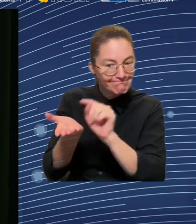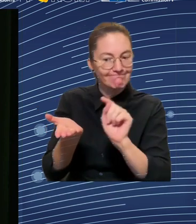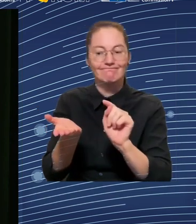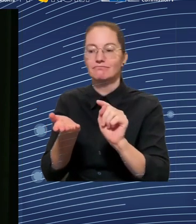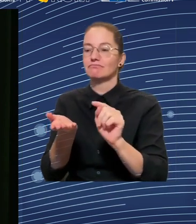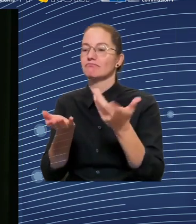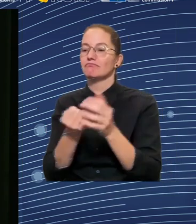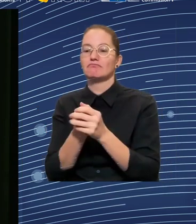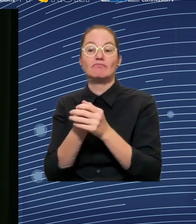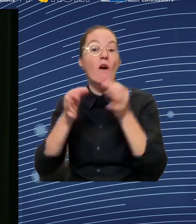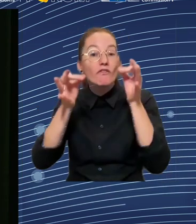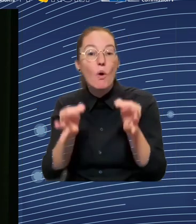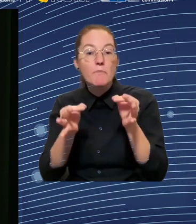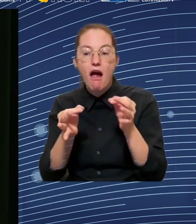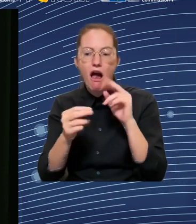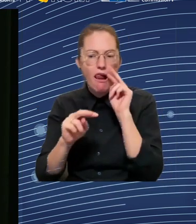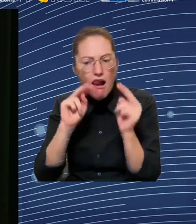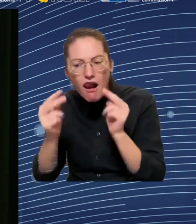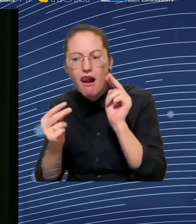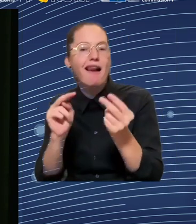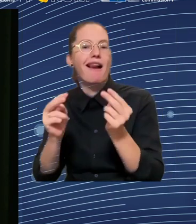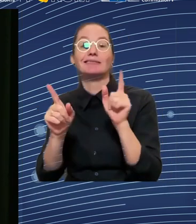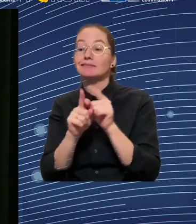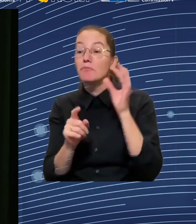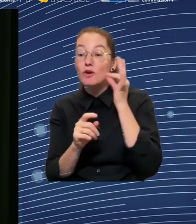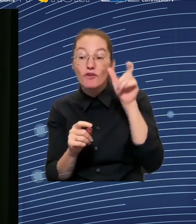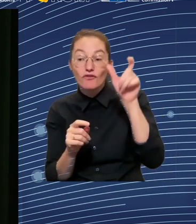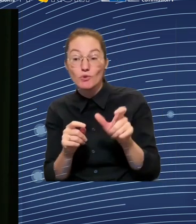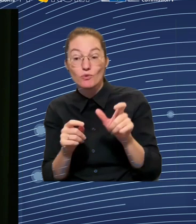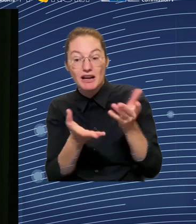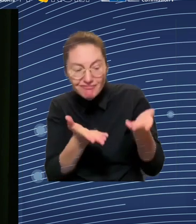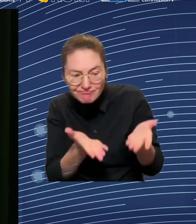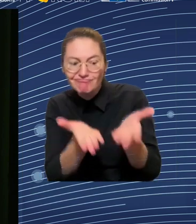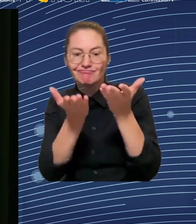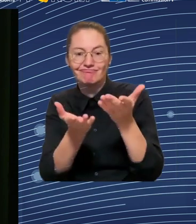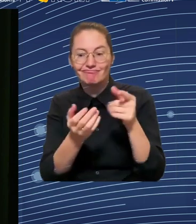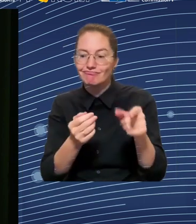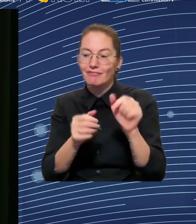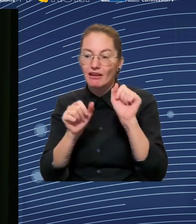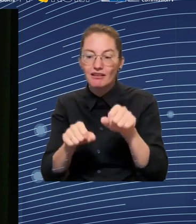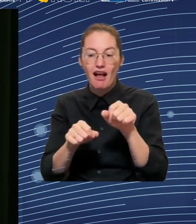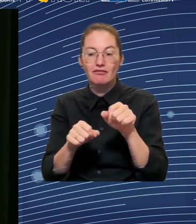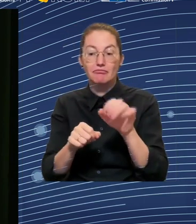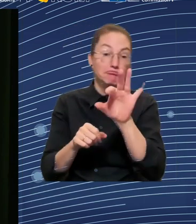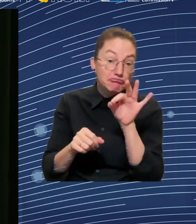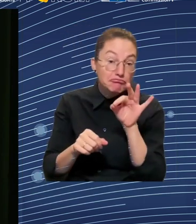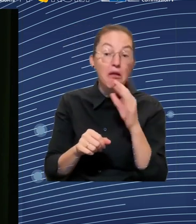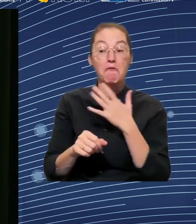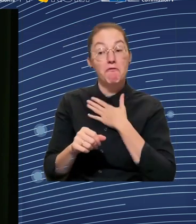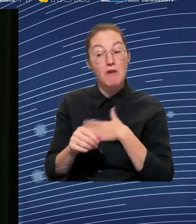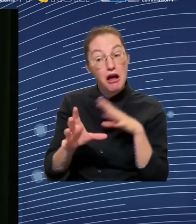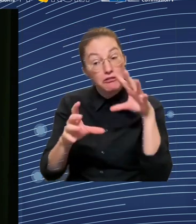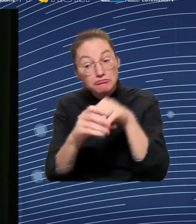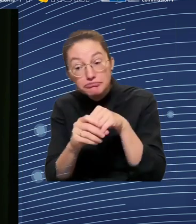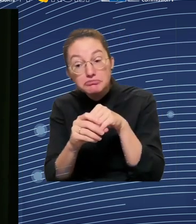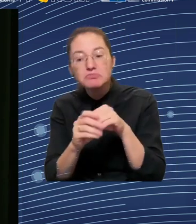choose such occupation sectors which provide a bit higher flexibility or allows opportunities to work part-time, which then has